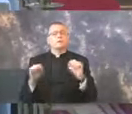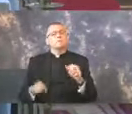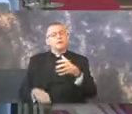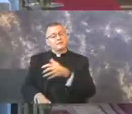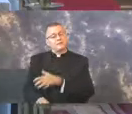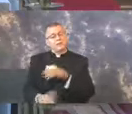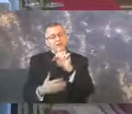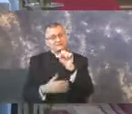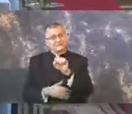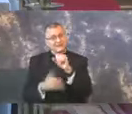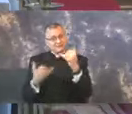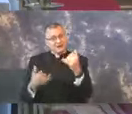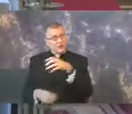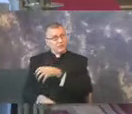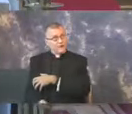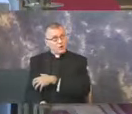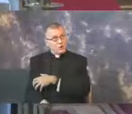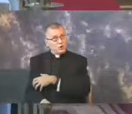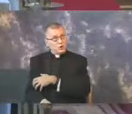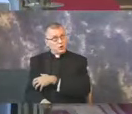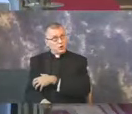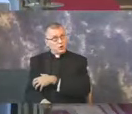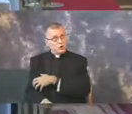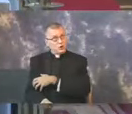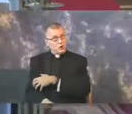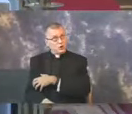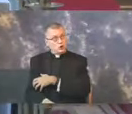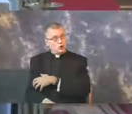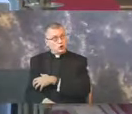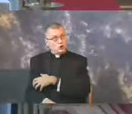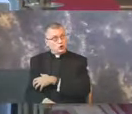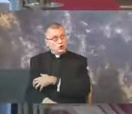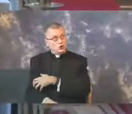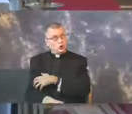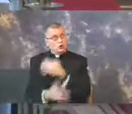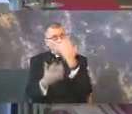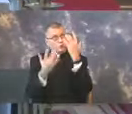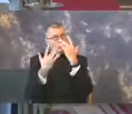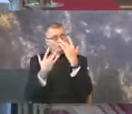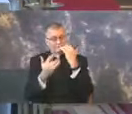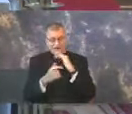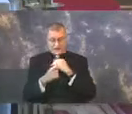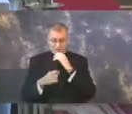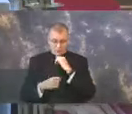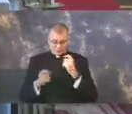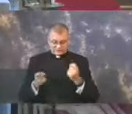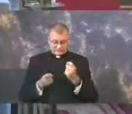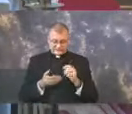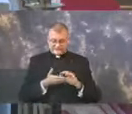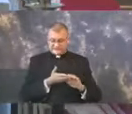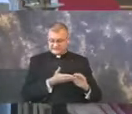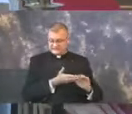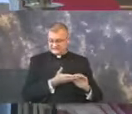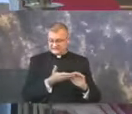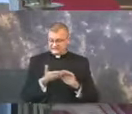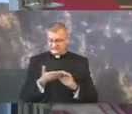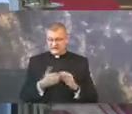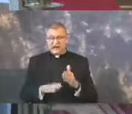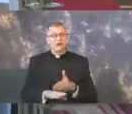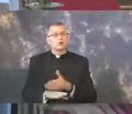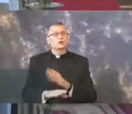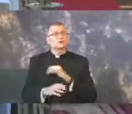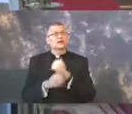sacrament, O Lord, we pray, mercifully wipe away what is old in us and increase in us the grace of salvation and